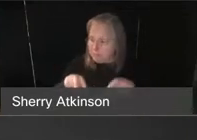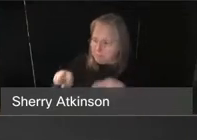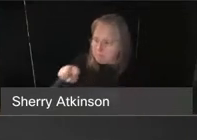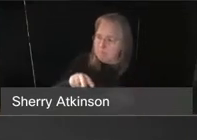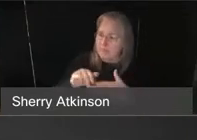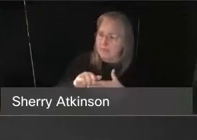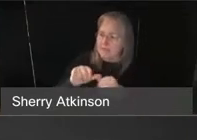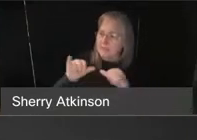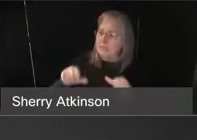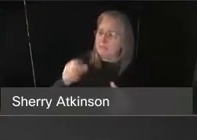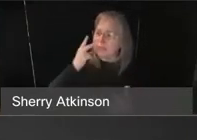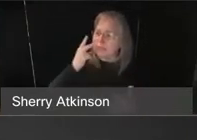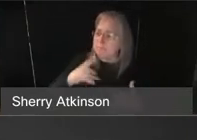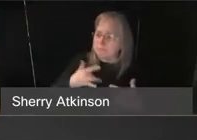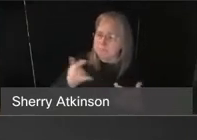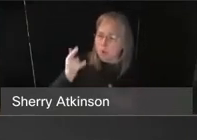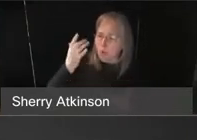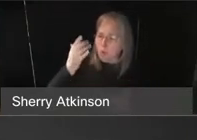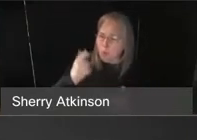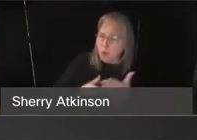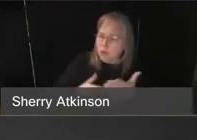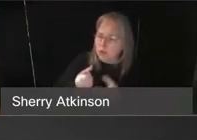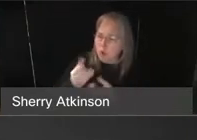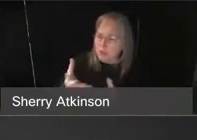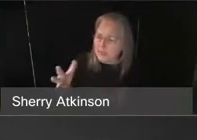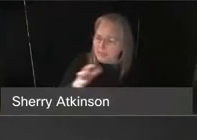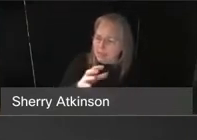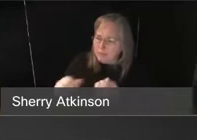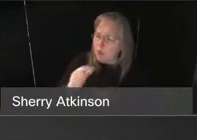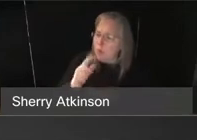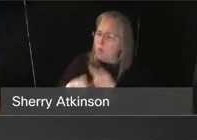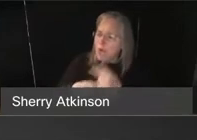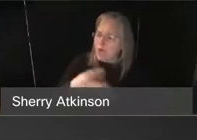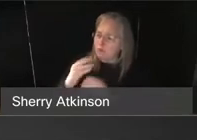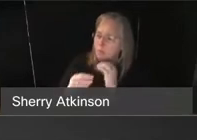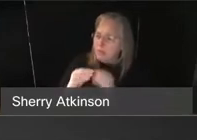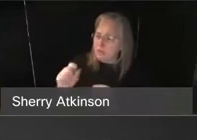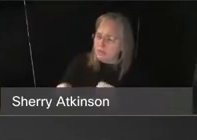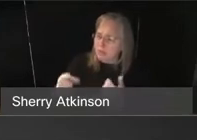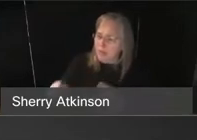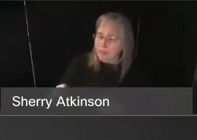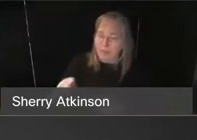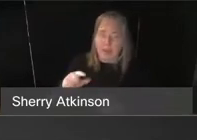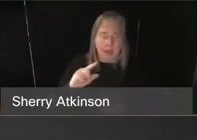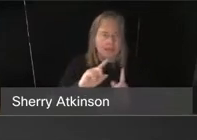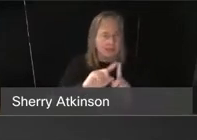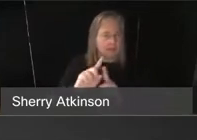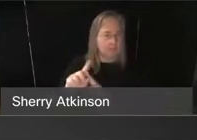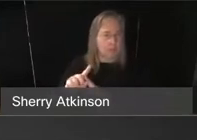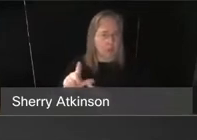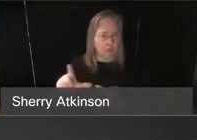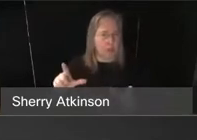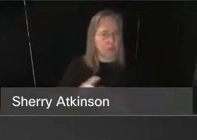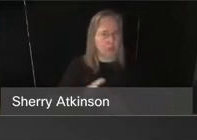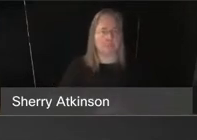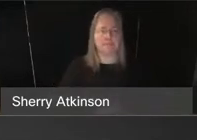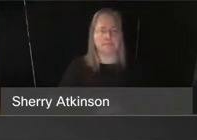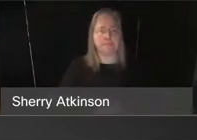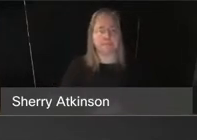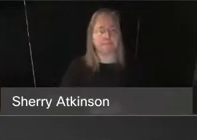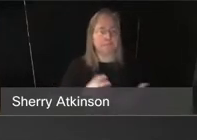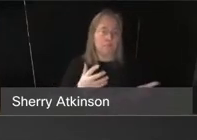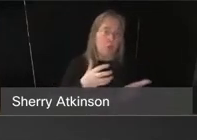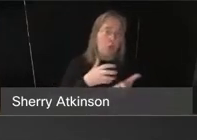the damage and what type of repairs do we need to make at those locations. So roughly